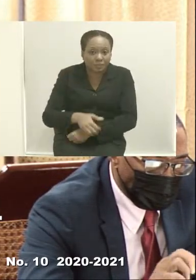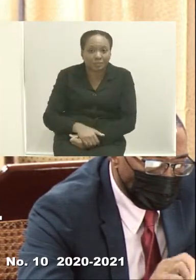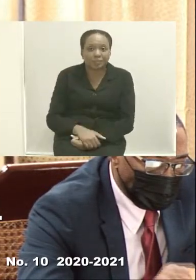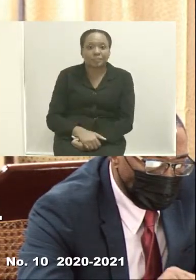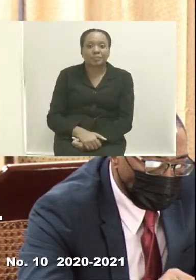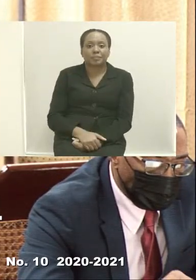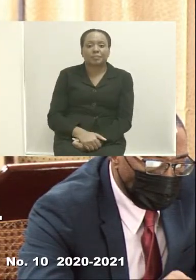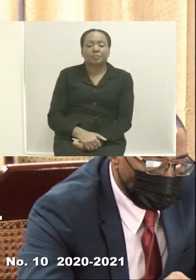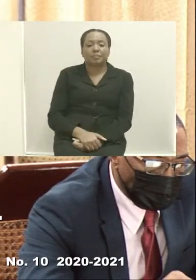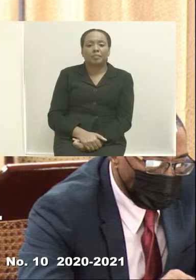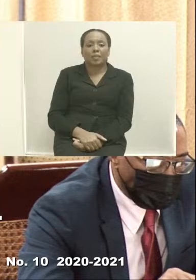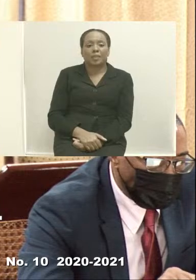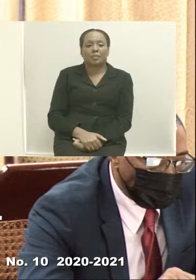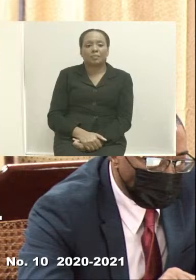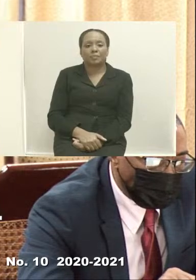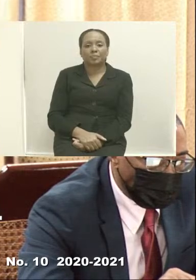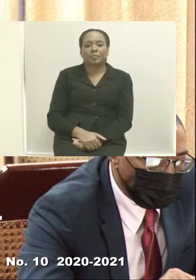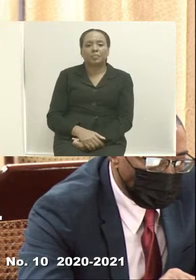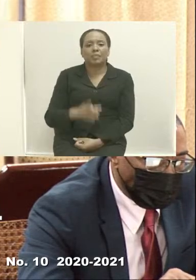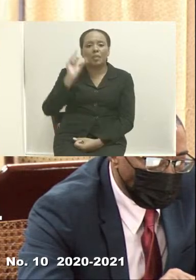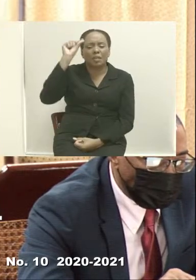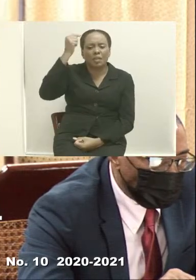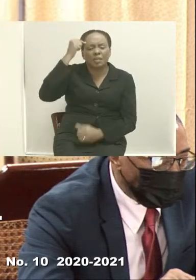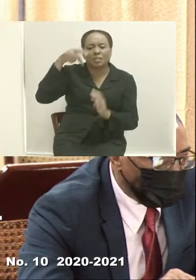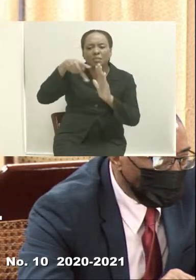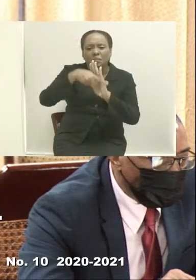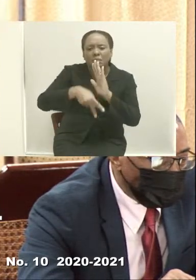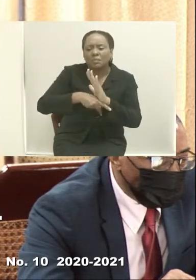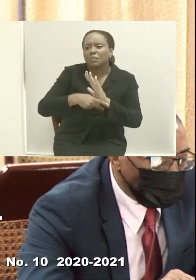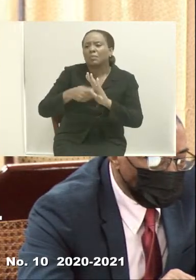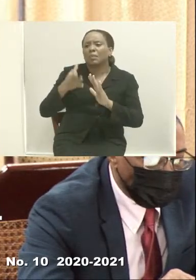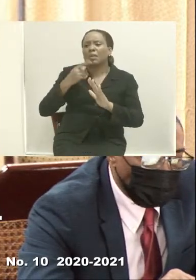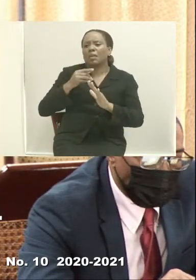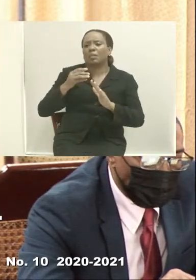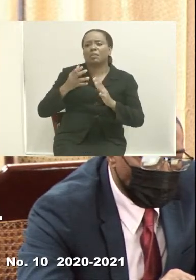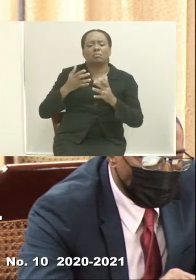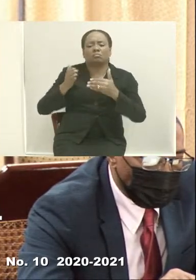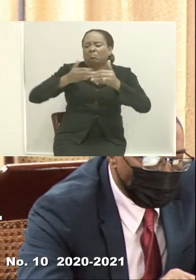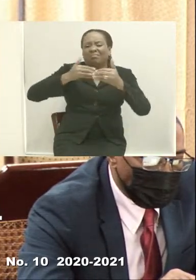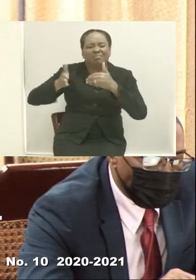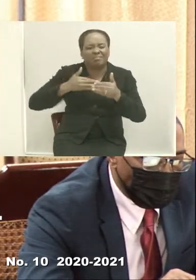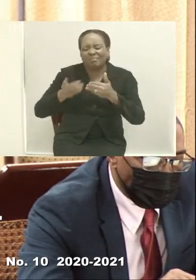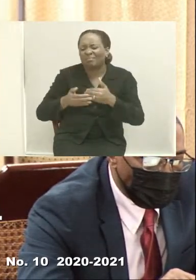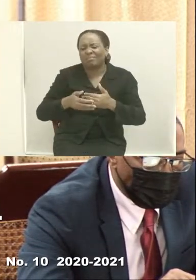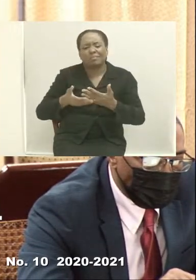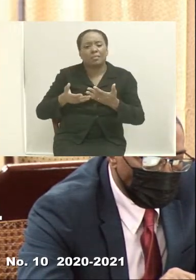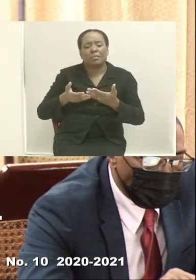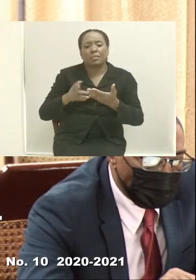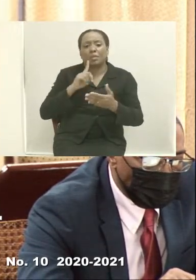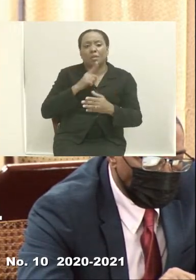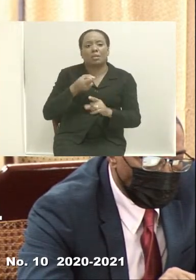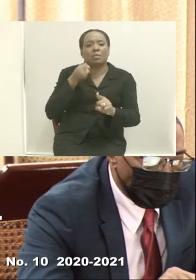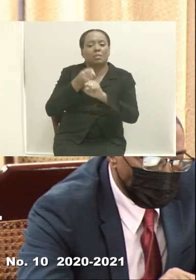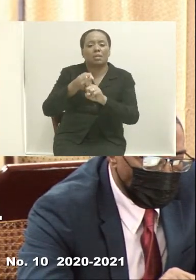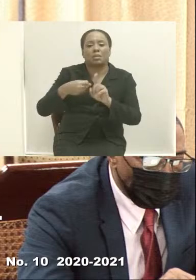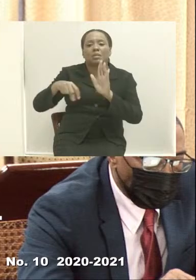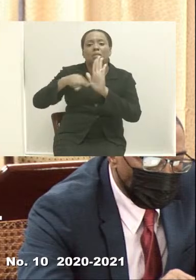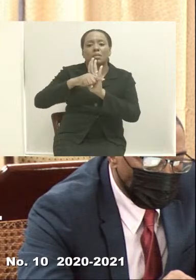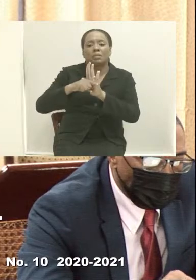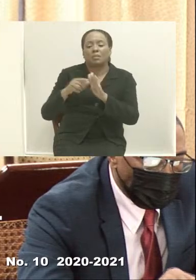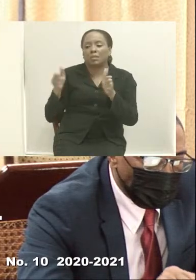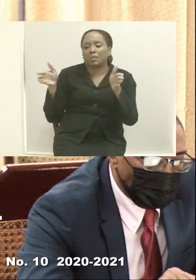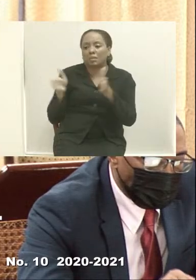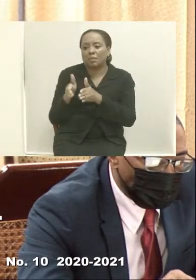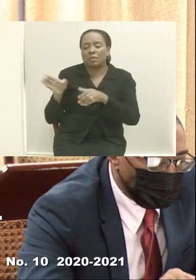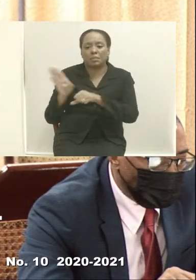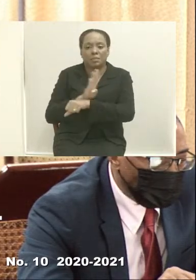policy with respect to taxation and levies, contributions, whatever you call it, impact negatively small business. There's